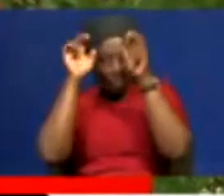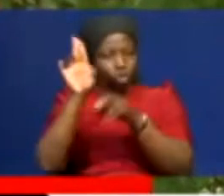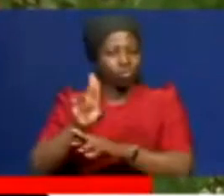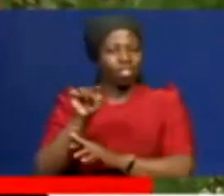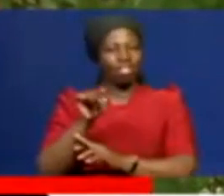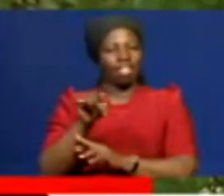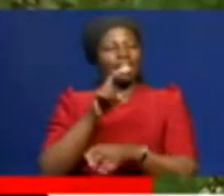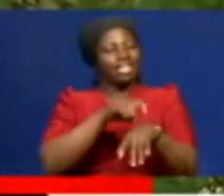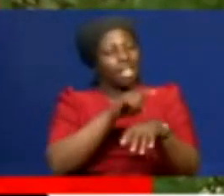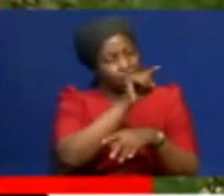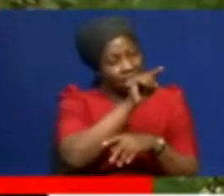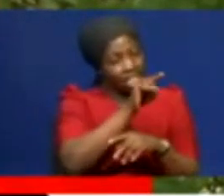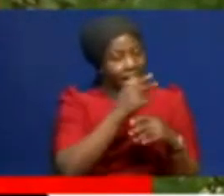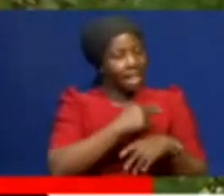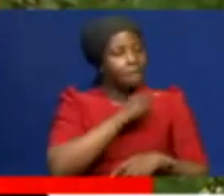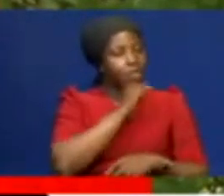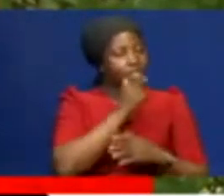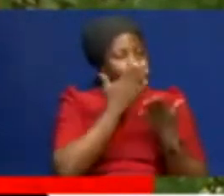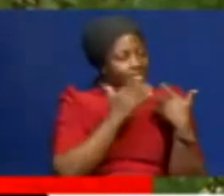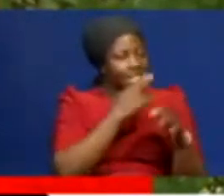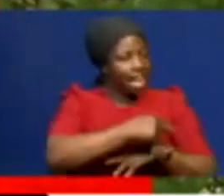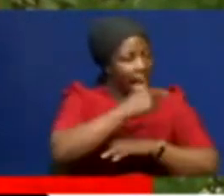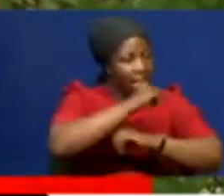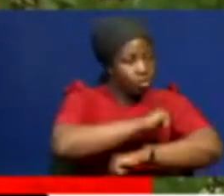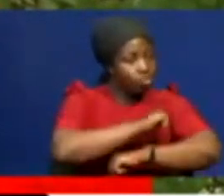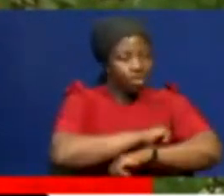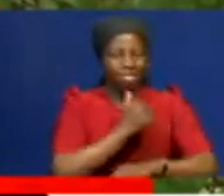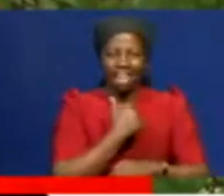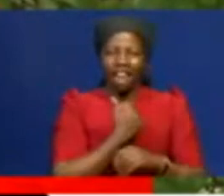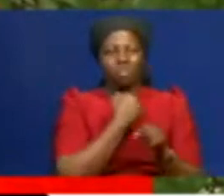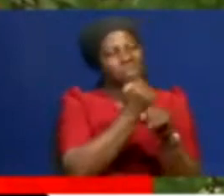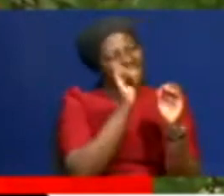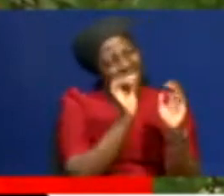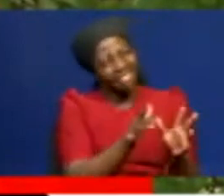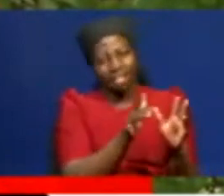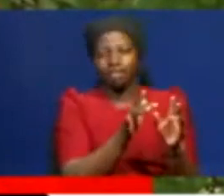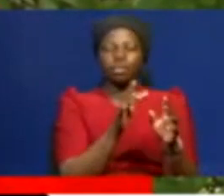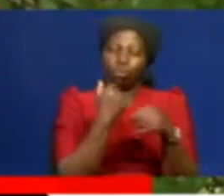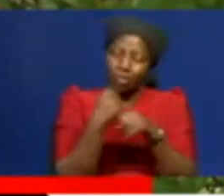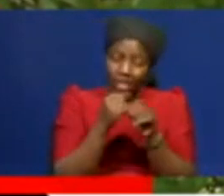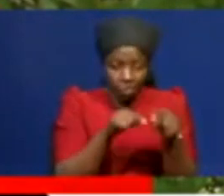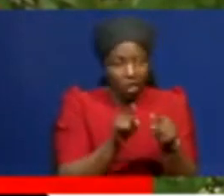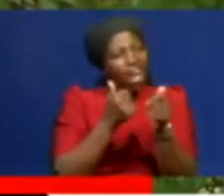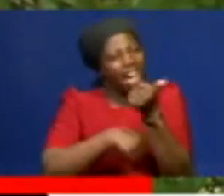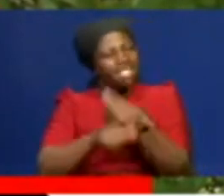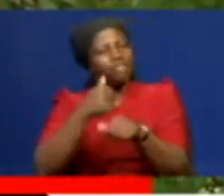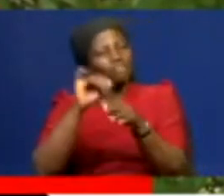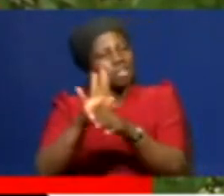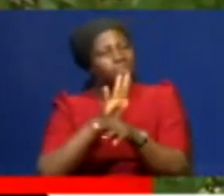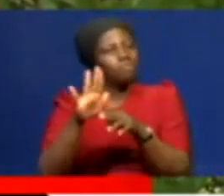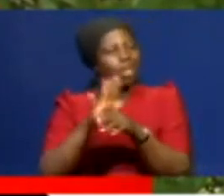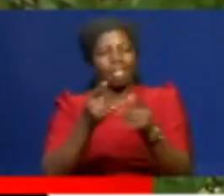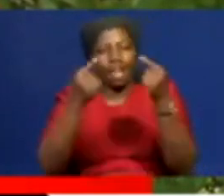mm-hmm. they don't have much they're doing. Yeah. So just to keep them busy, they come train with us. We train them now even